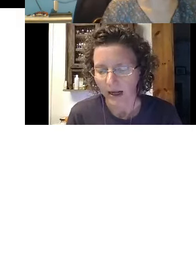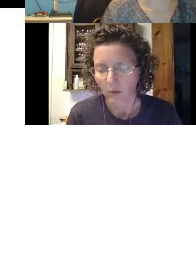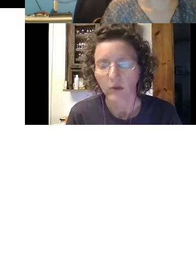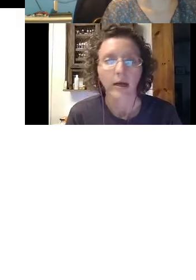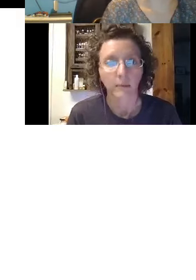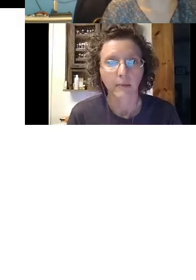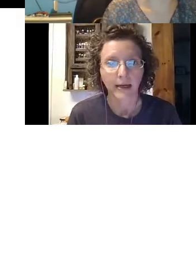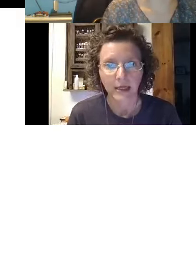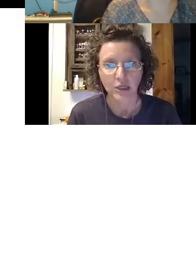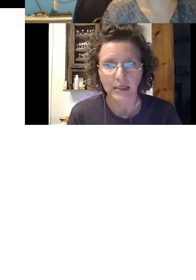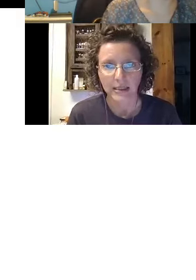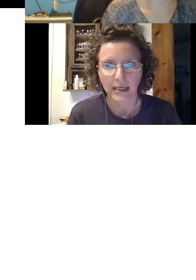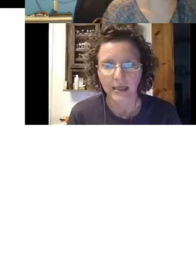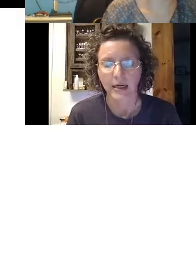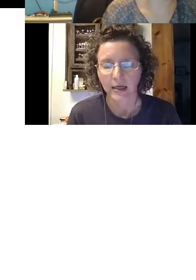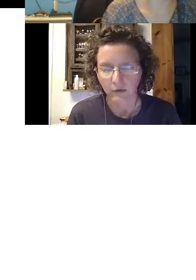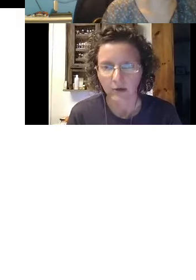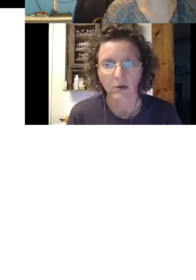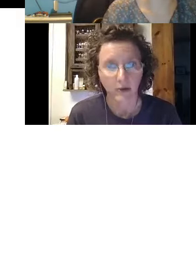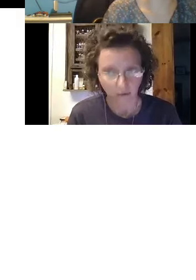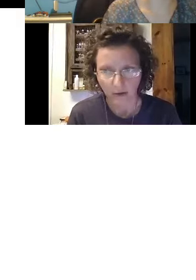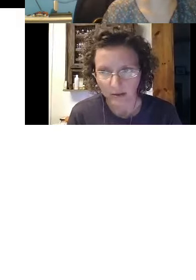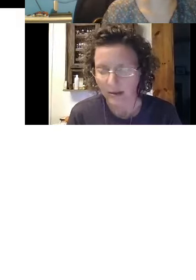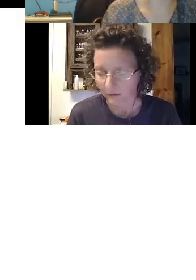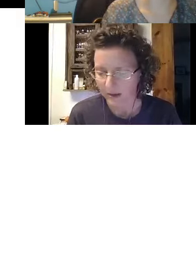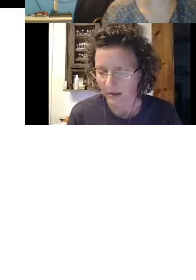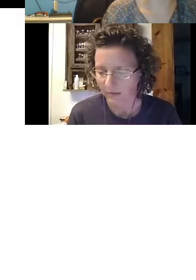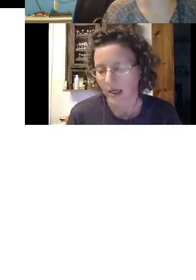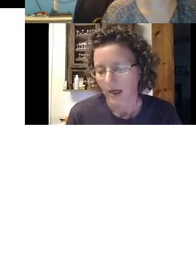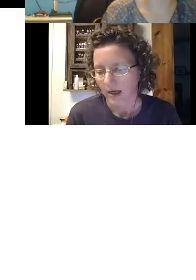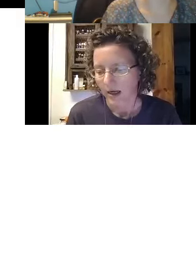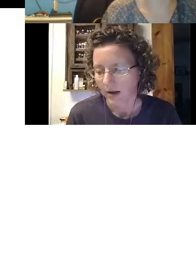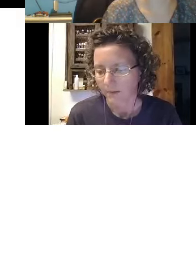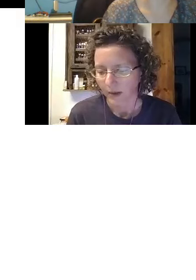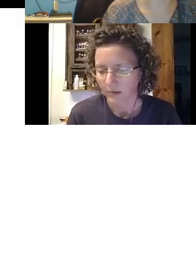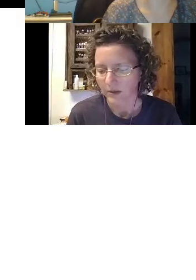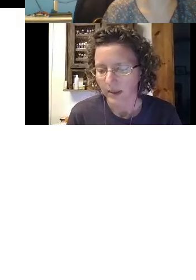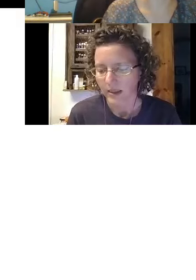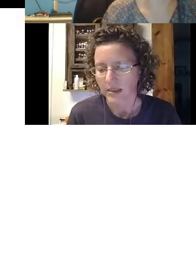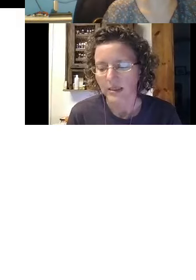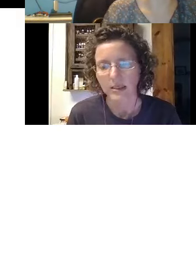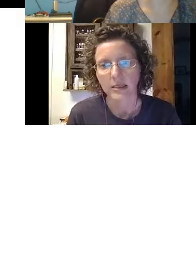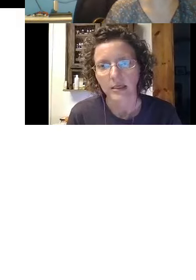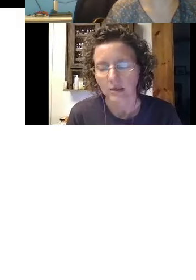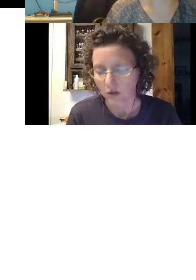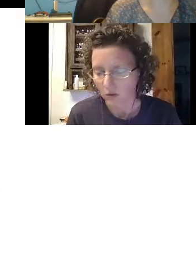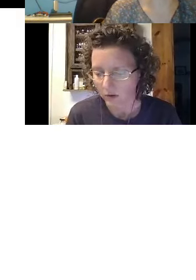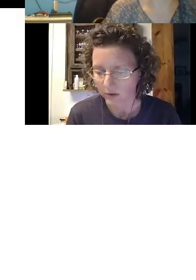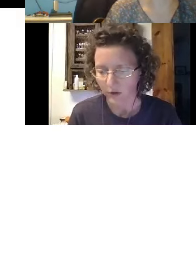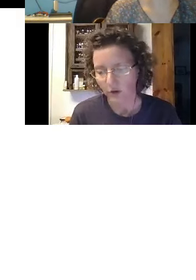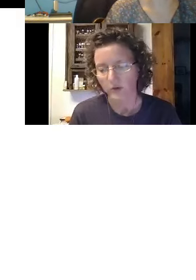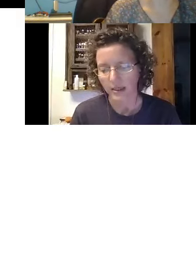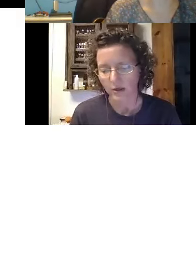bad, I will up my Ningxia intake, and I can feel the difference every time. Between consistent essential